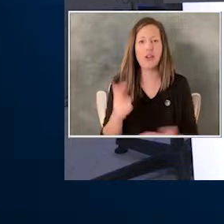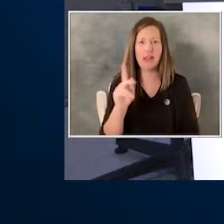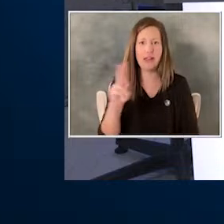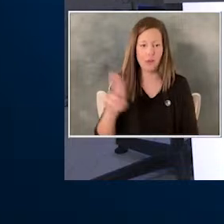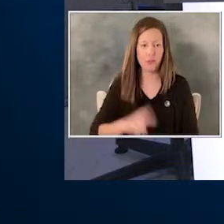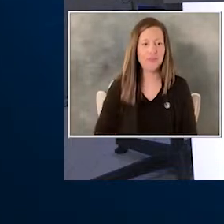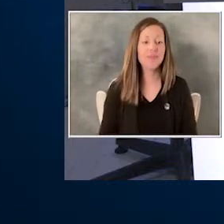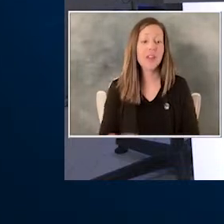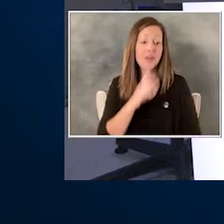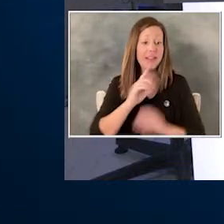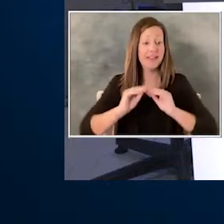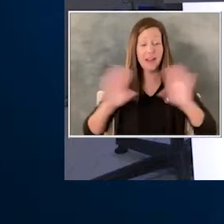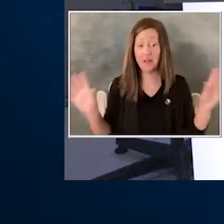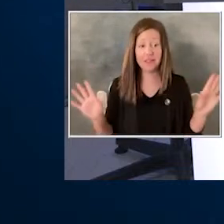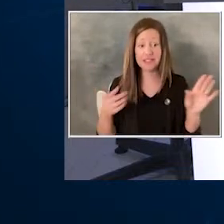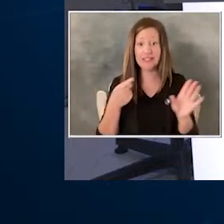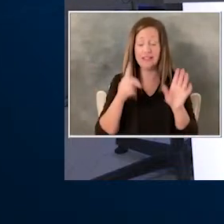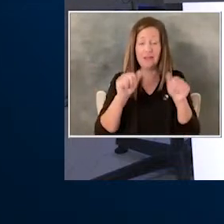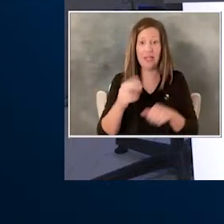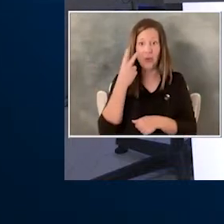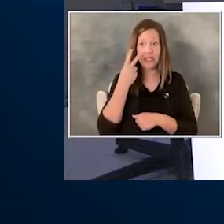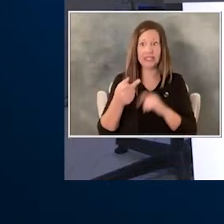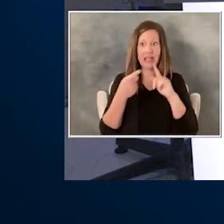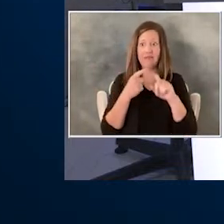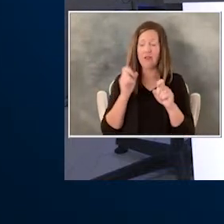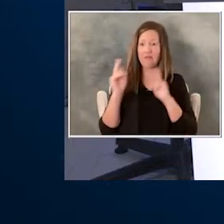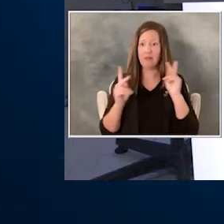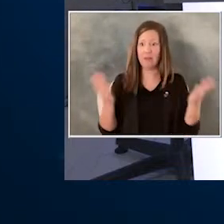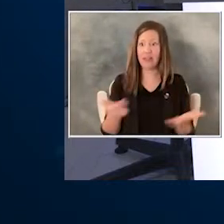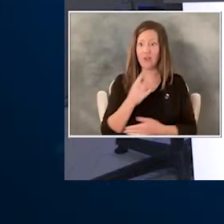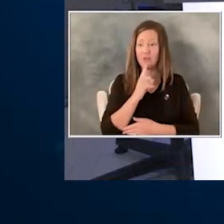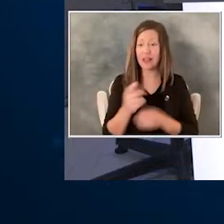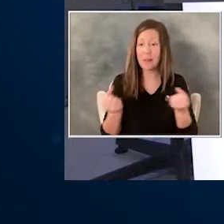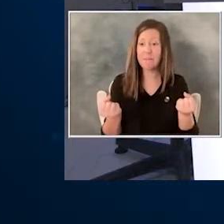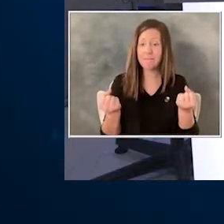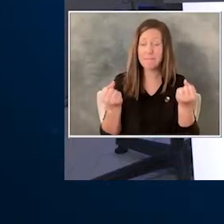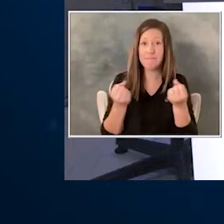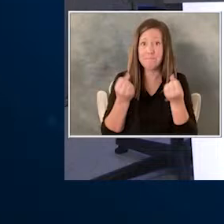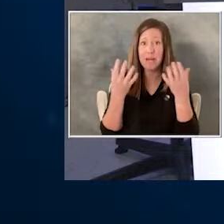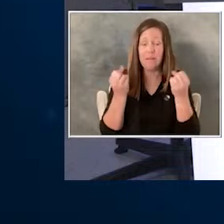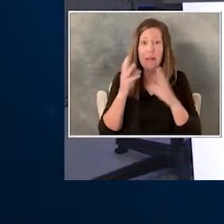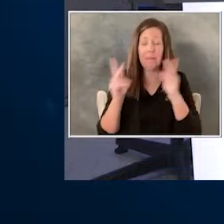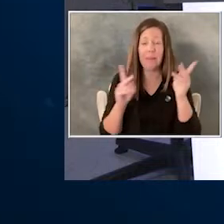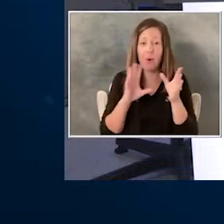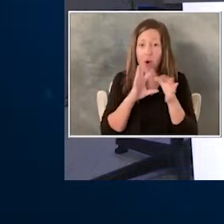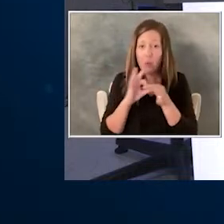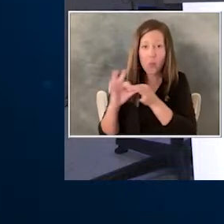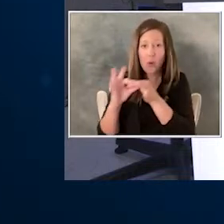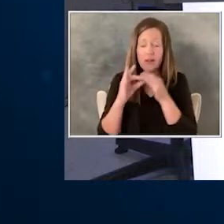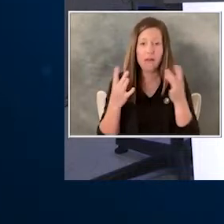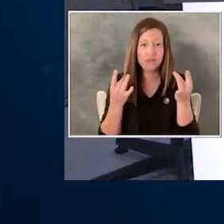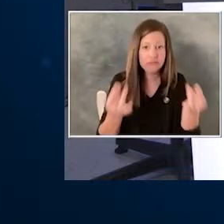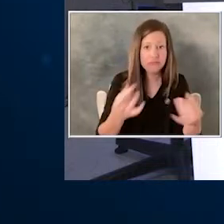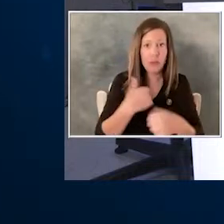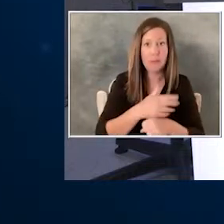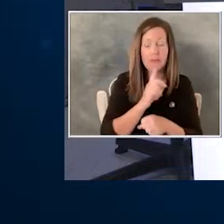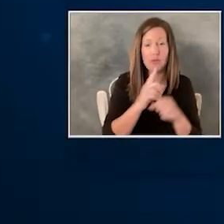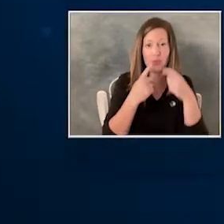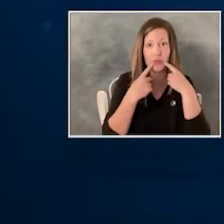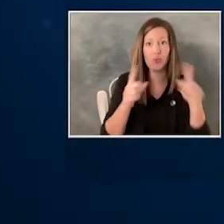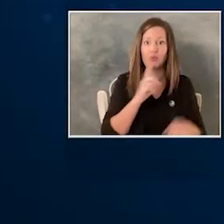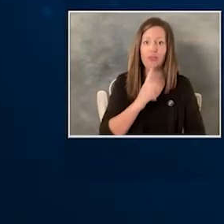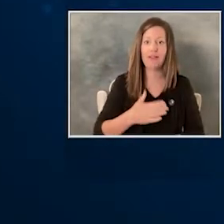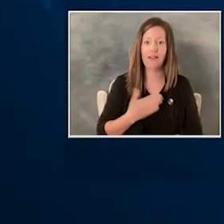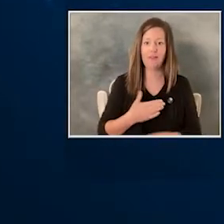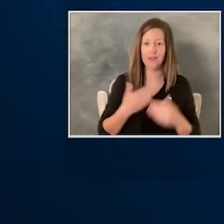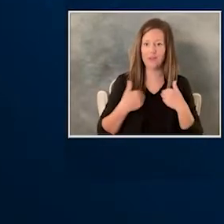you can tell from the panel we have here, it took an incredible level of coordination to make this all work. We are really happy to have everyone